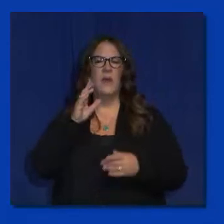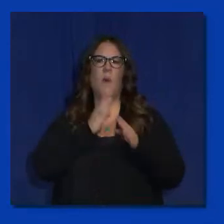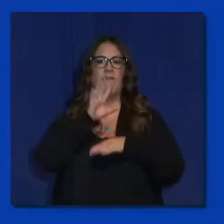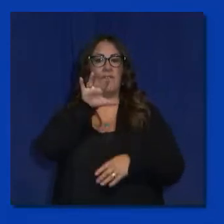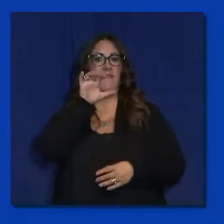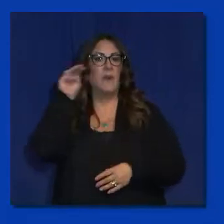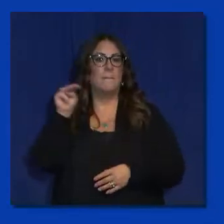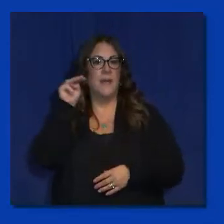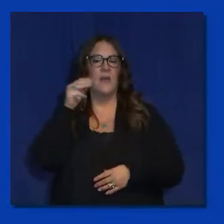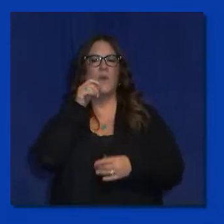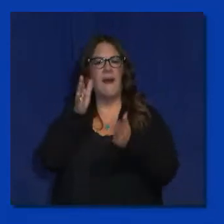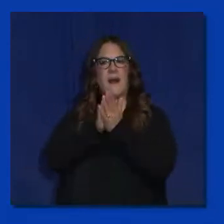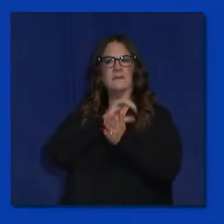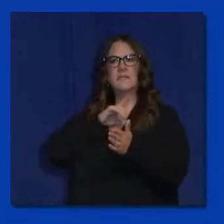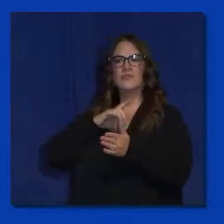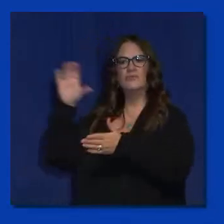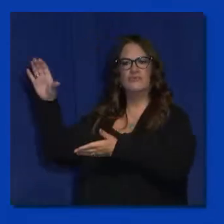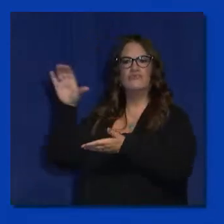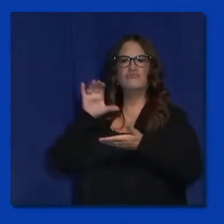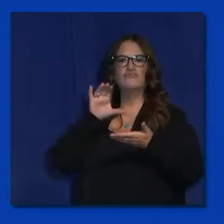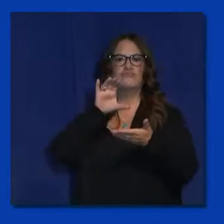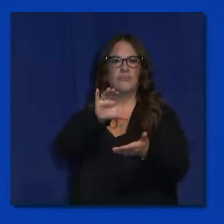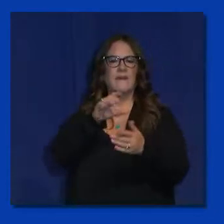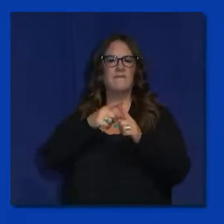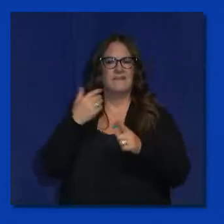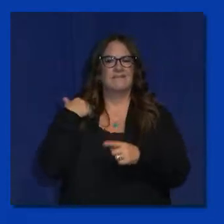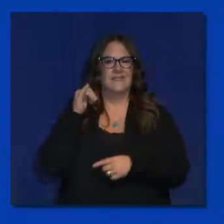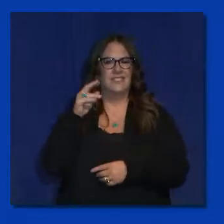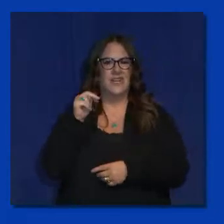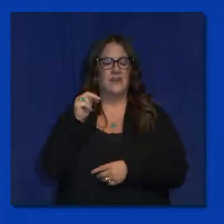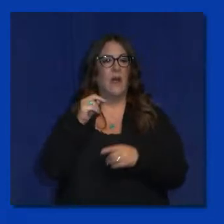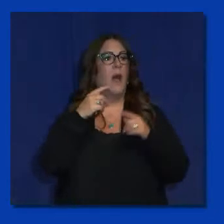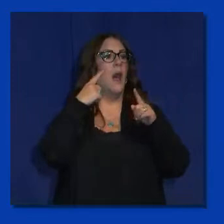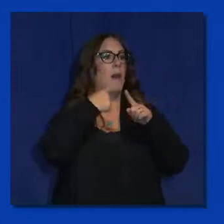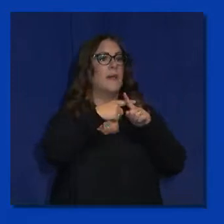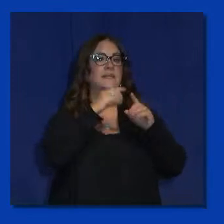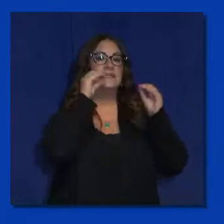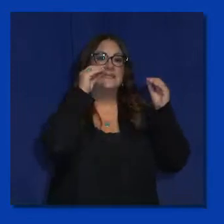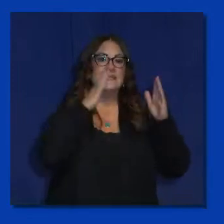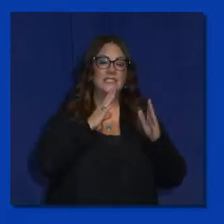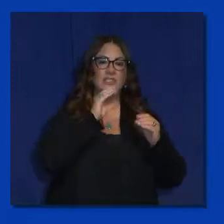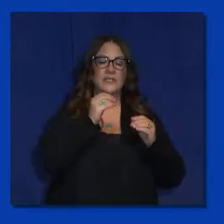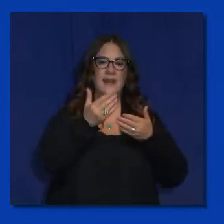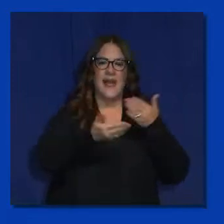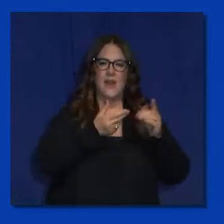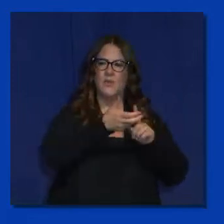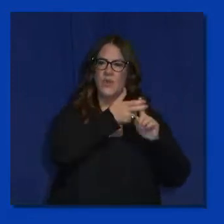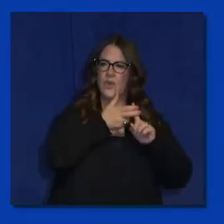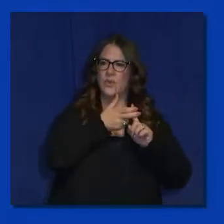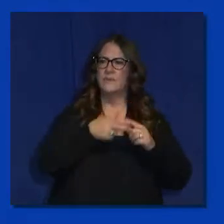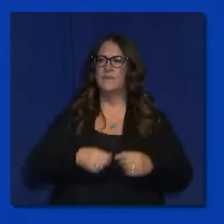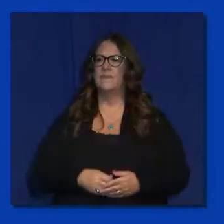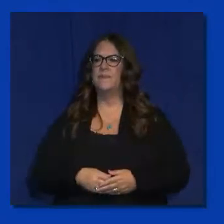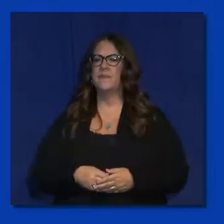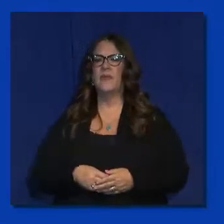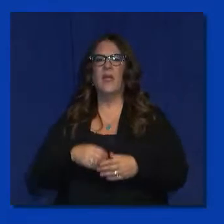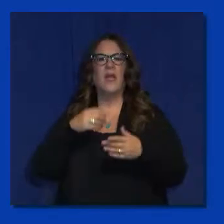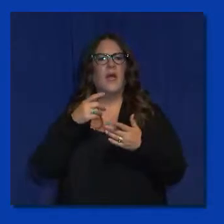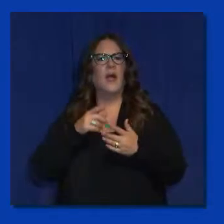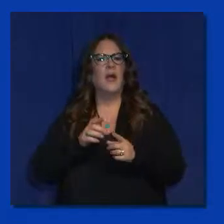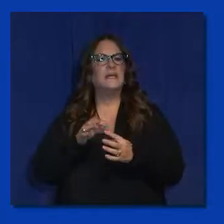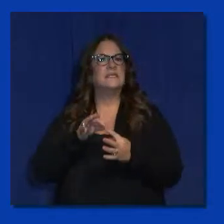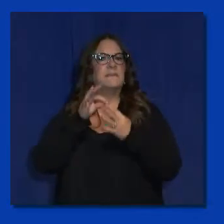we're asking the legislature for from the January budget. Teacher hire and recruitment, $2.9 billion. Professional development and